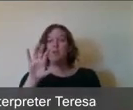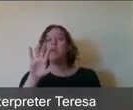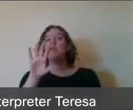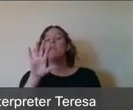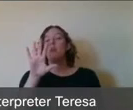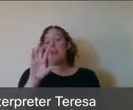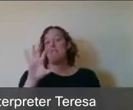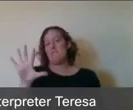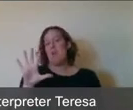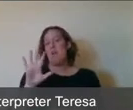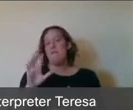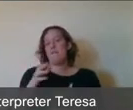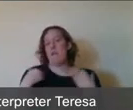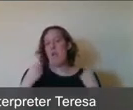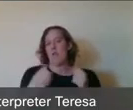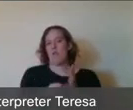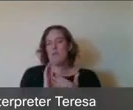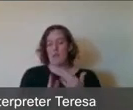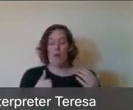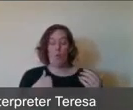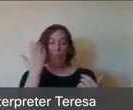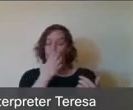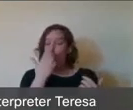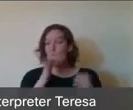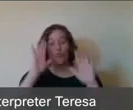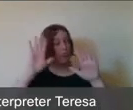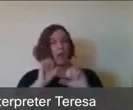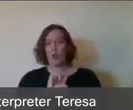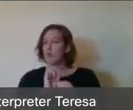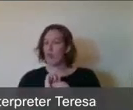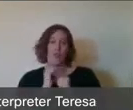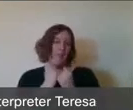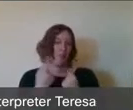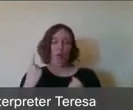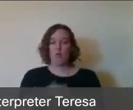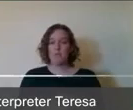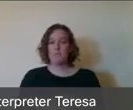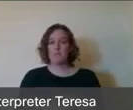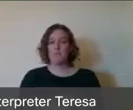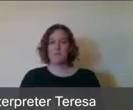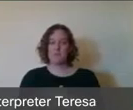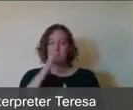3,105 health reviews completed. Oh my goodness, great work, everybody.